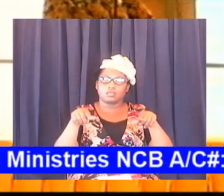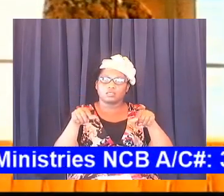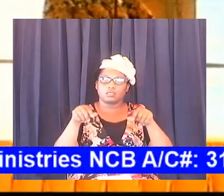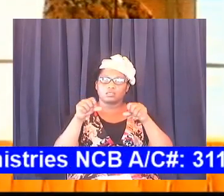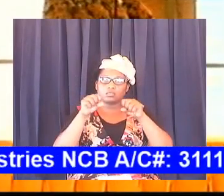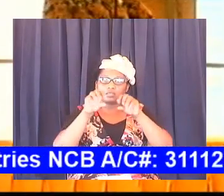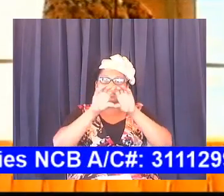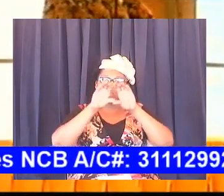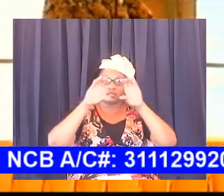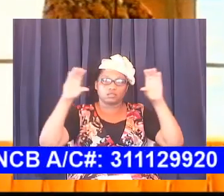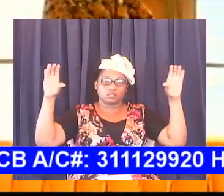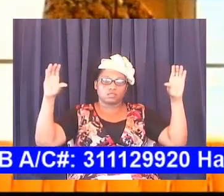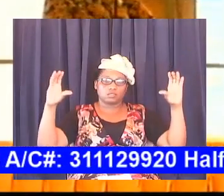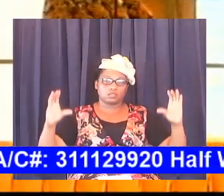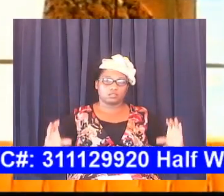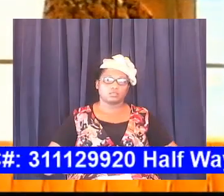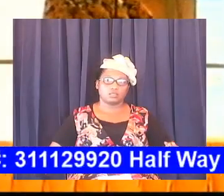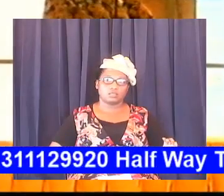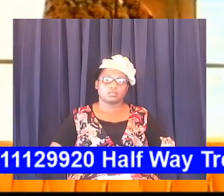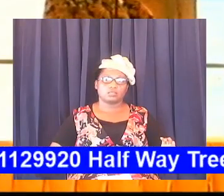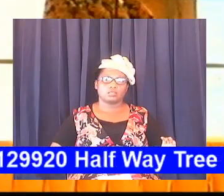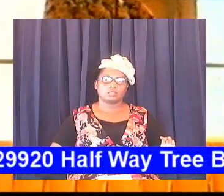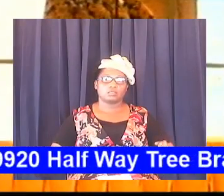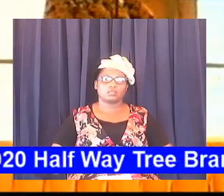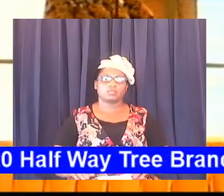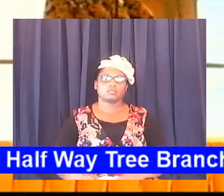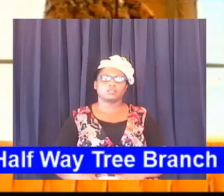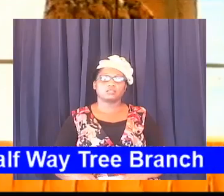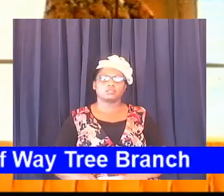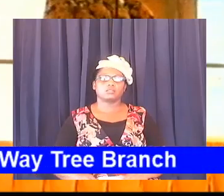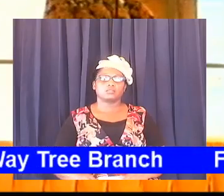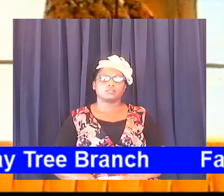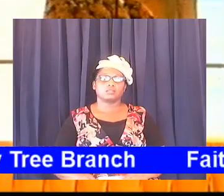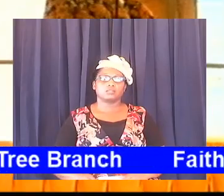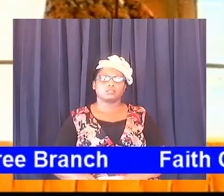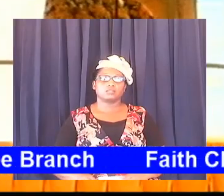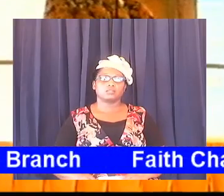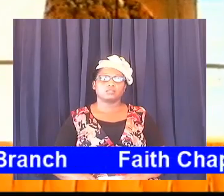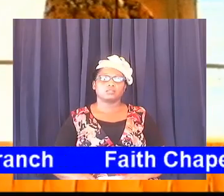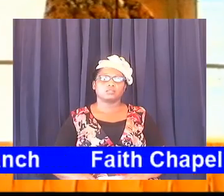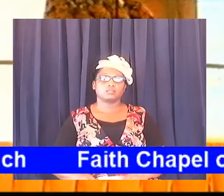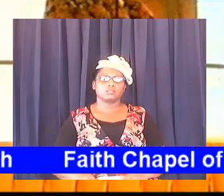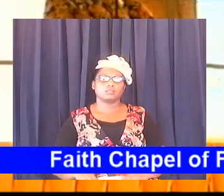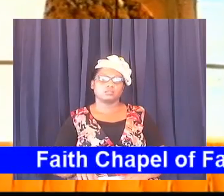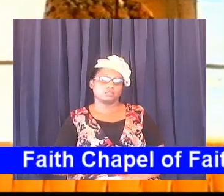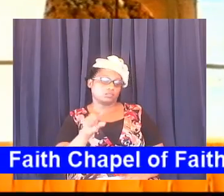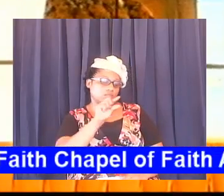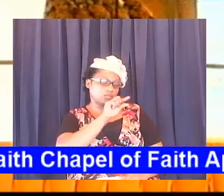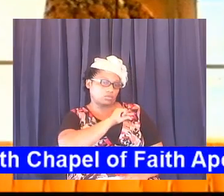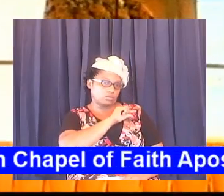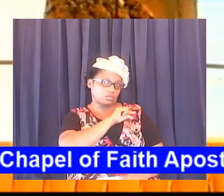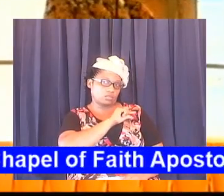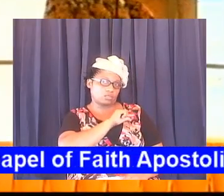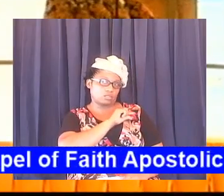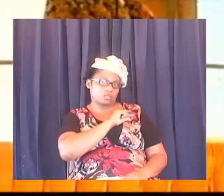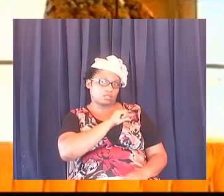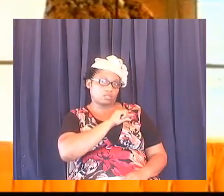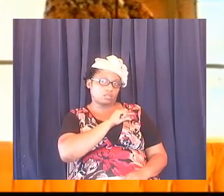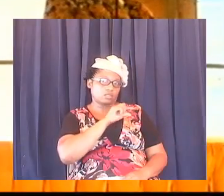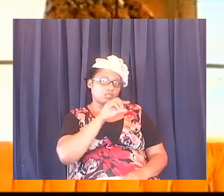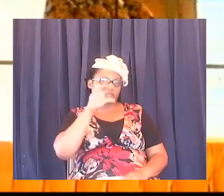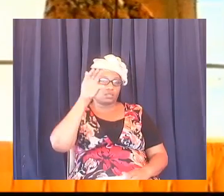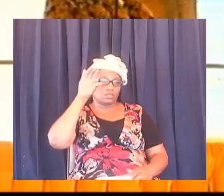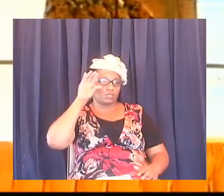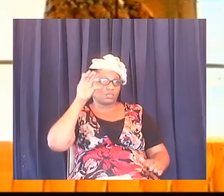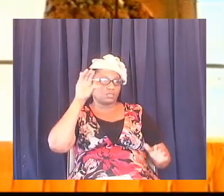our phones, we observe that the quality of the picture, every now and then it tends to go off.